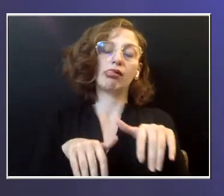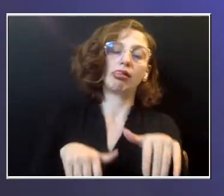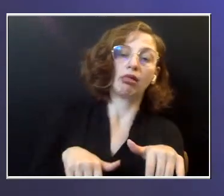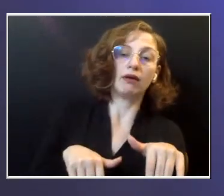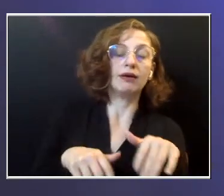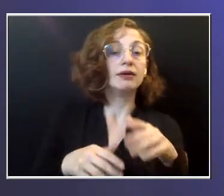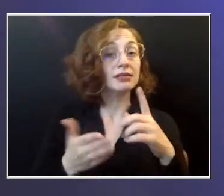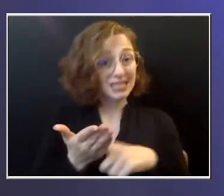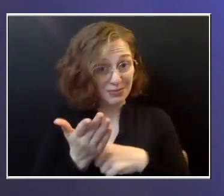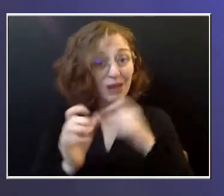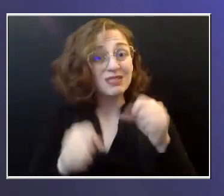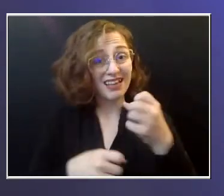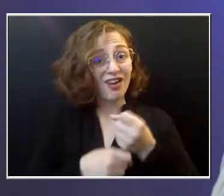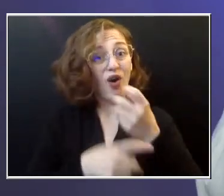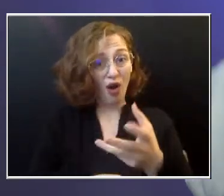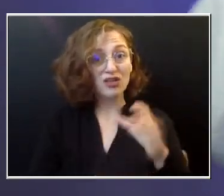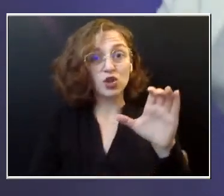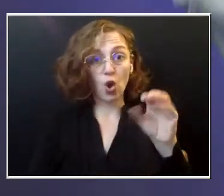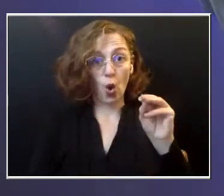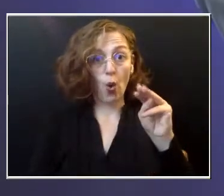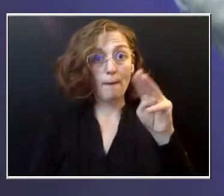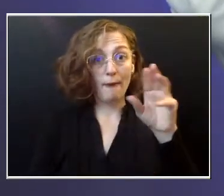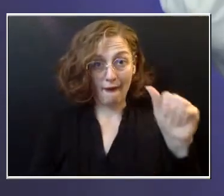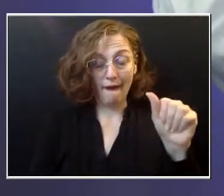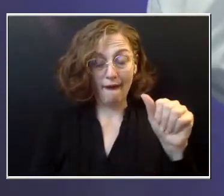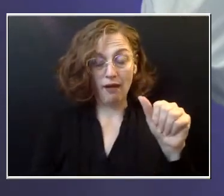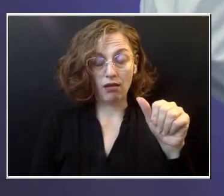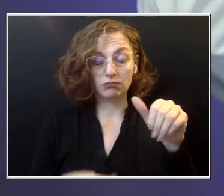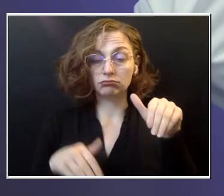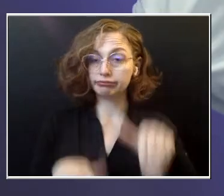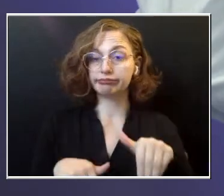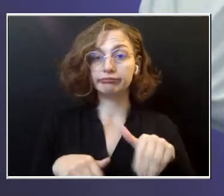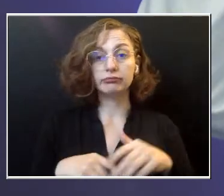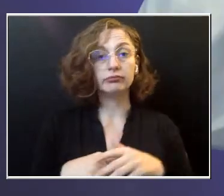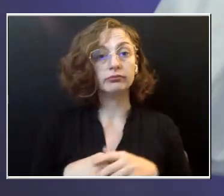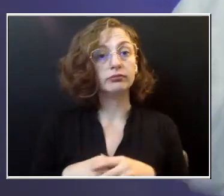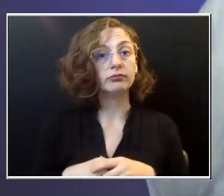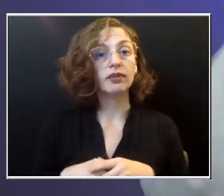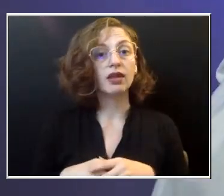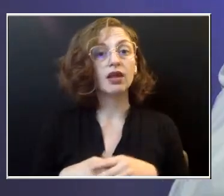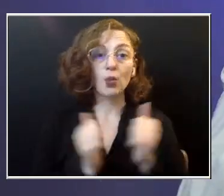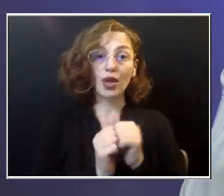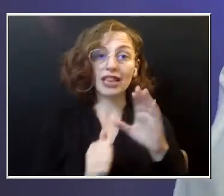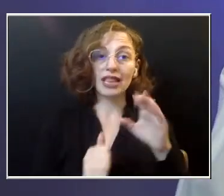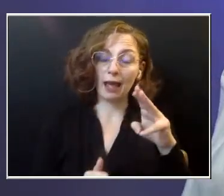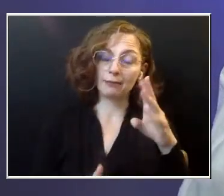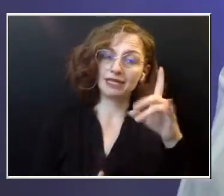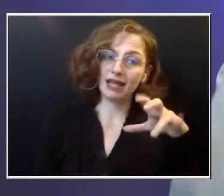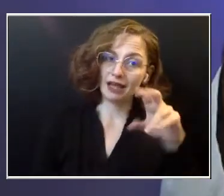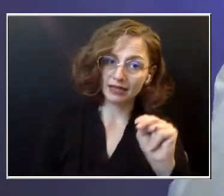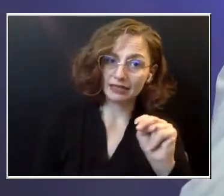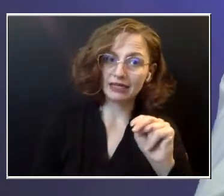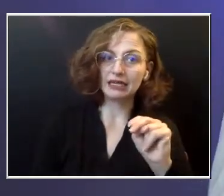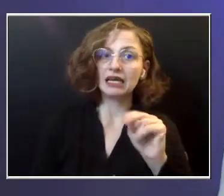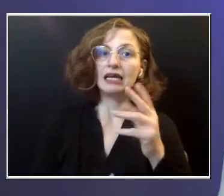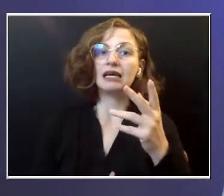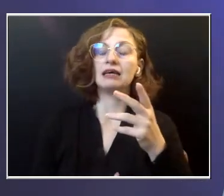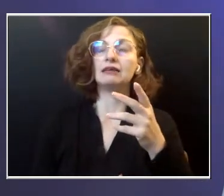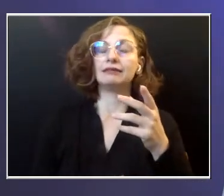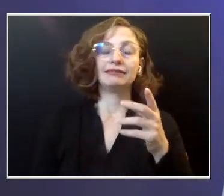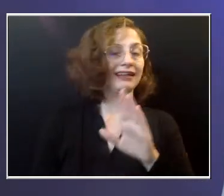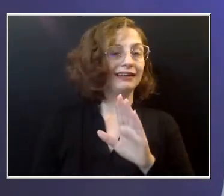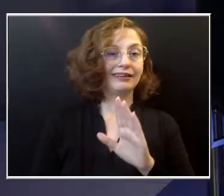Camden's case, his area of the brain where it could not drain, there were strokes starting to develop there because the pressure became too